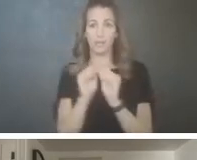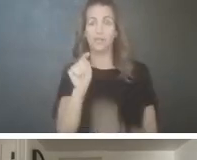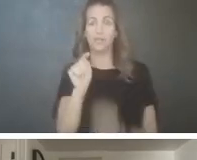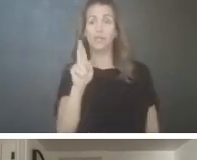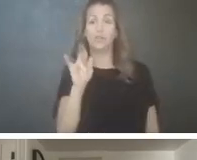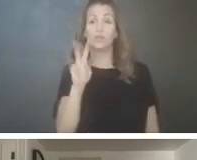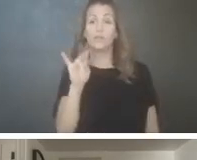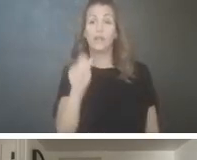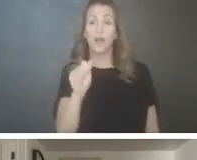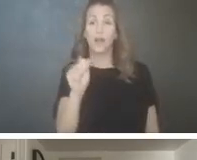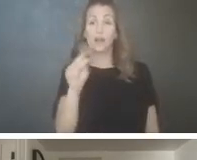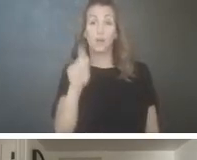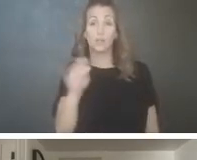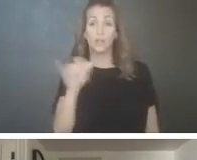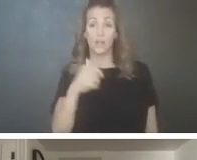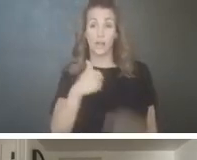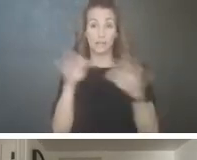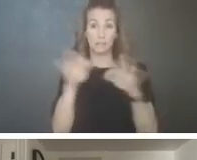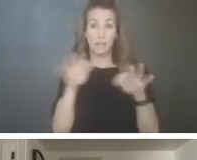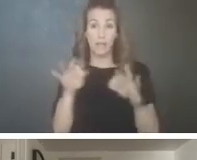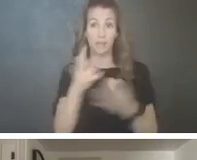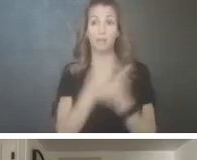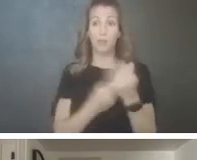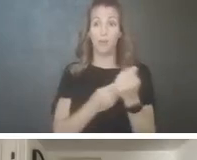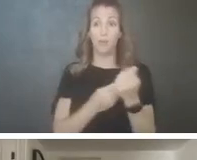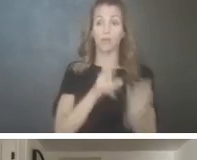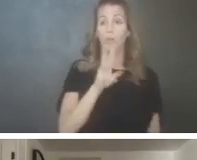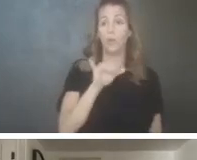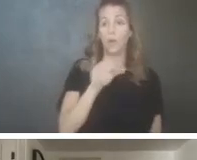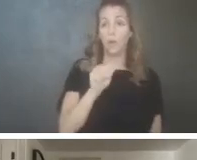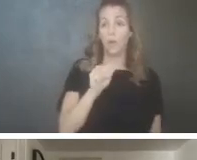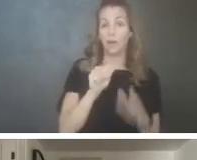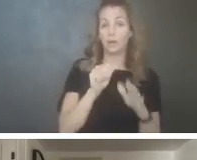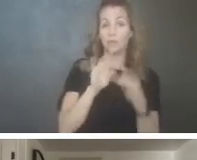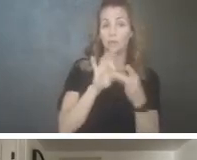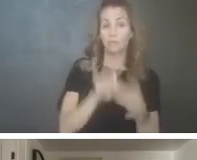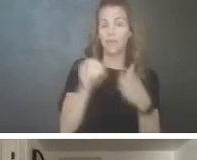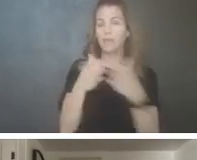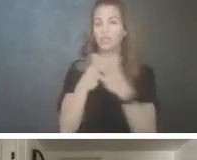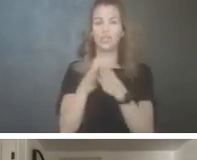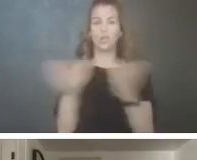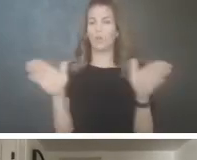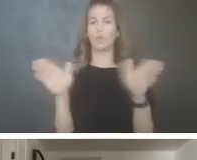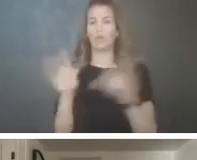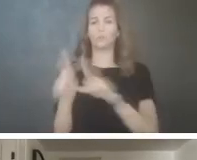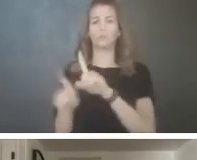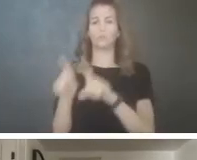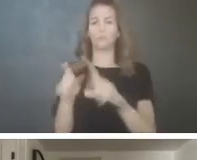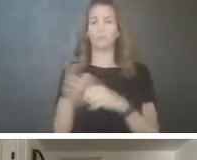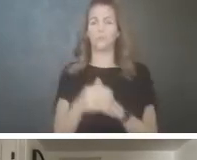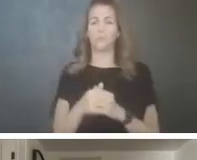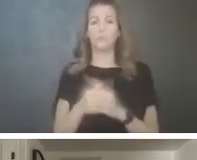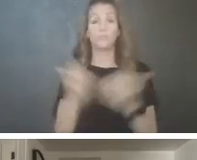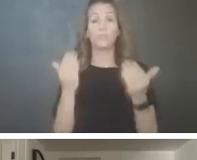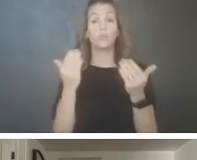questions. As I explained, they're both WIOA related and then just general like quiz bowl trivia. So go